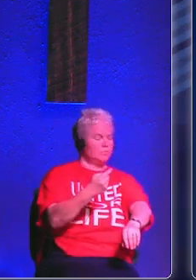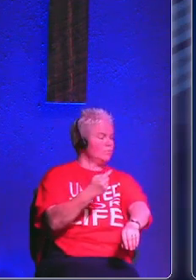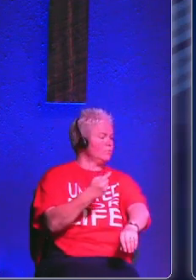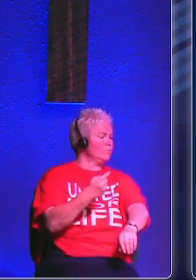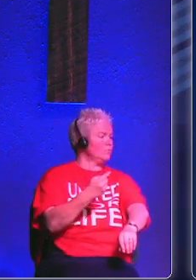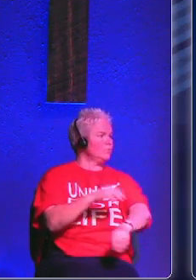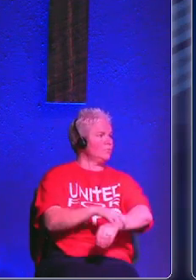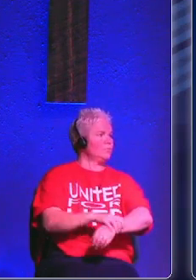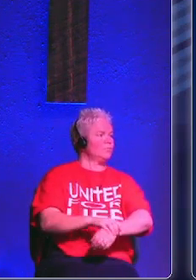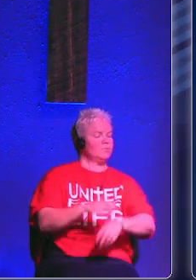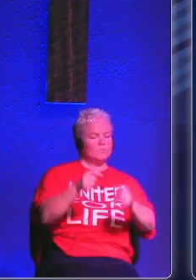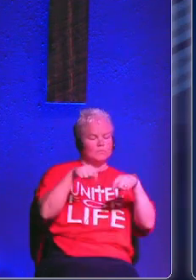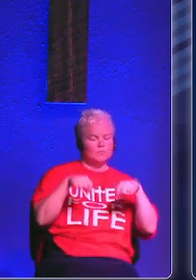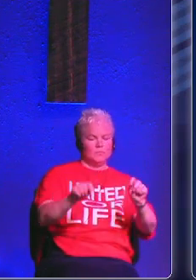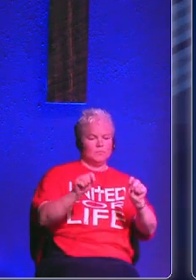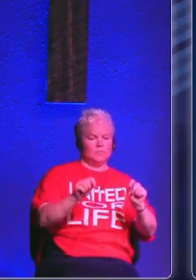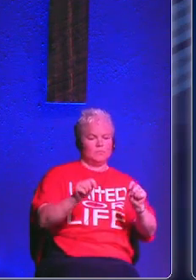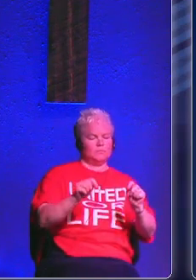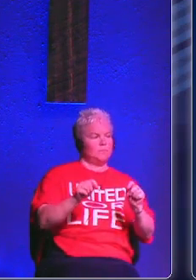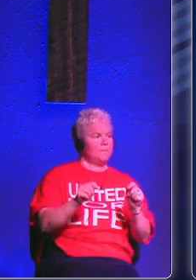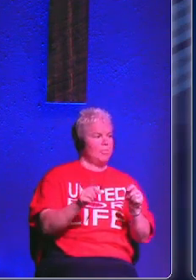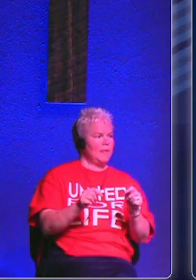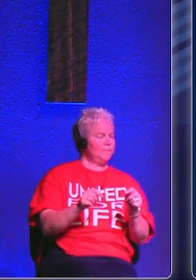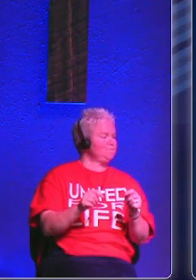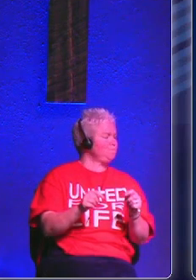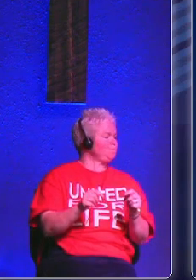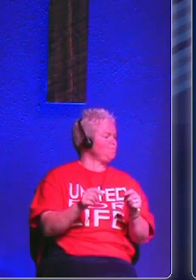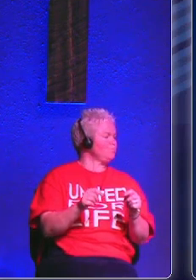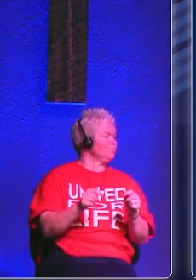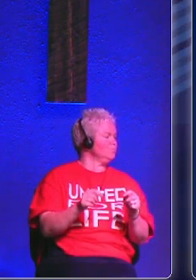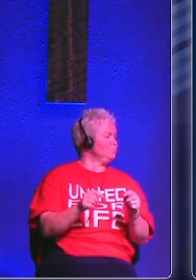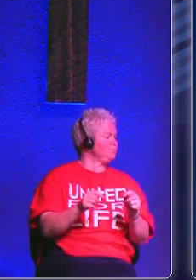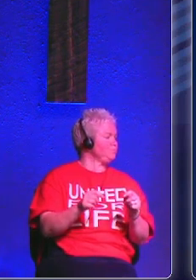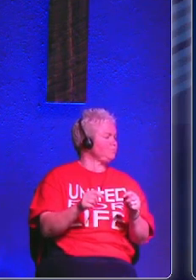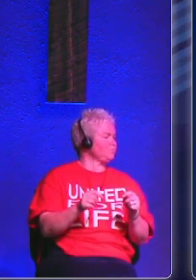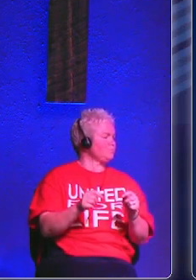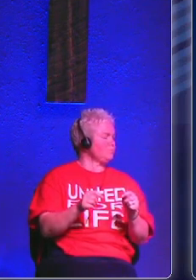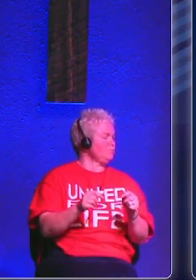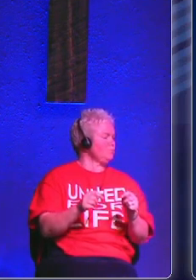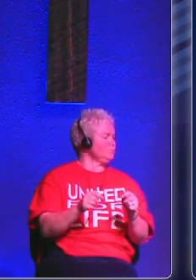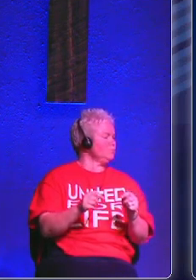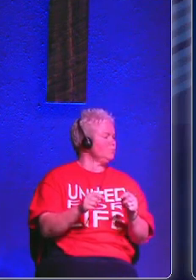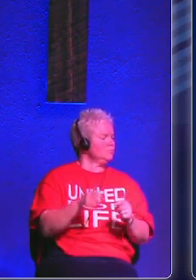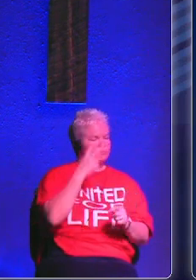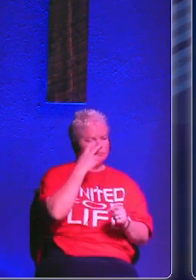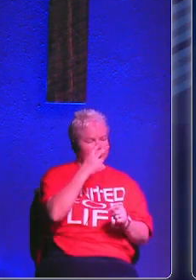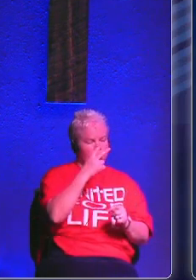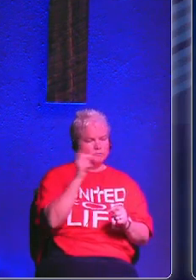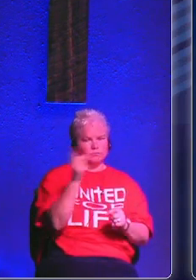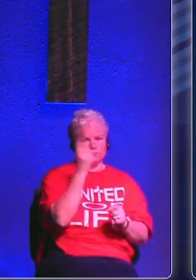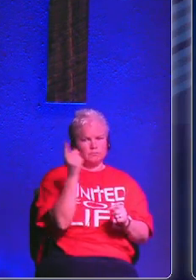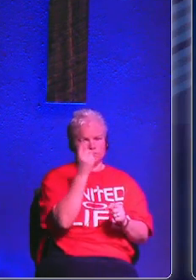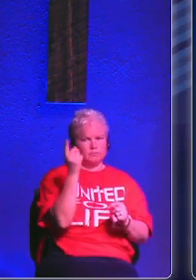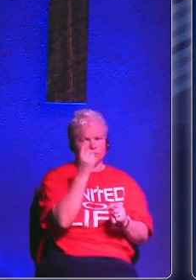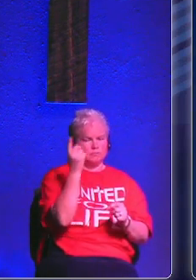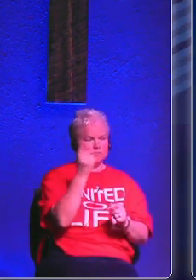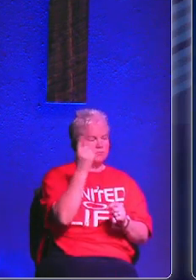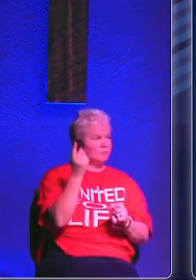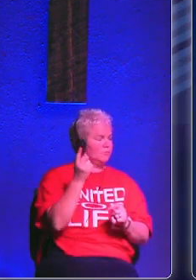That's usually what happens when I'm trying to do a project or anything. We see something that